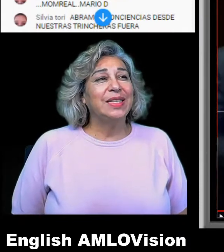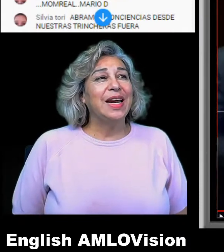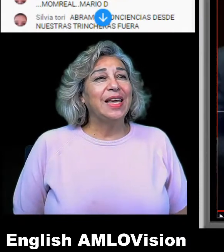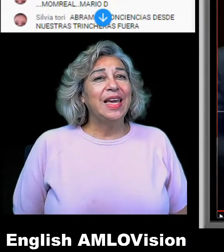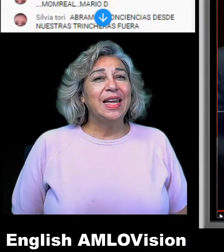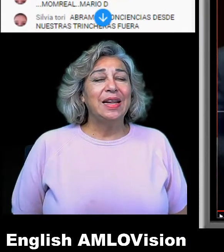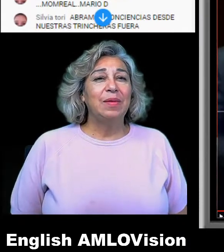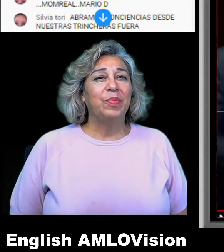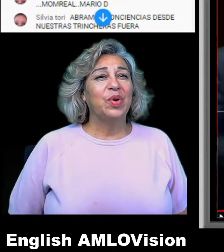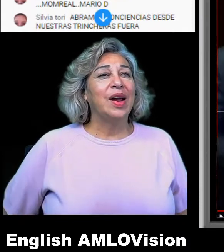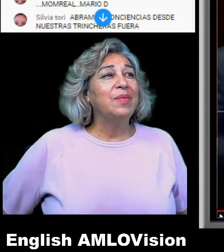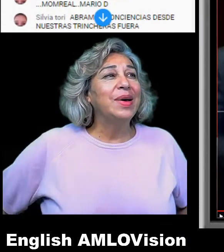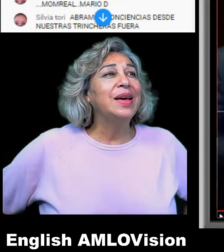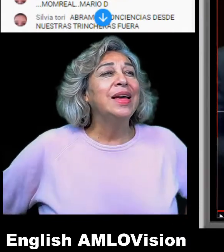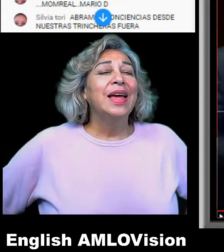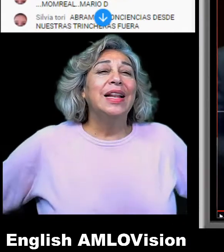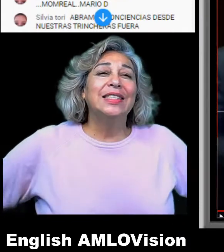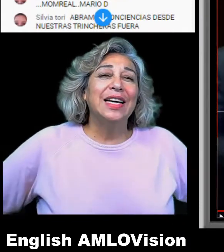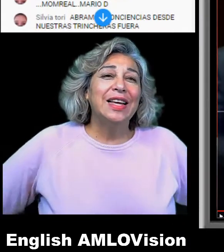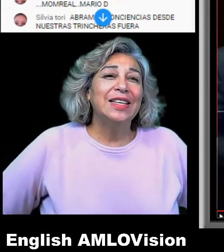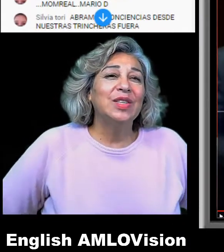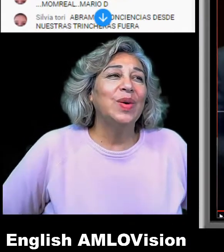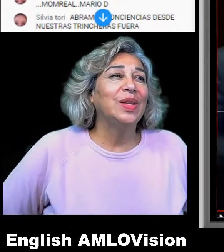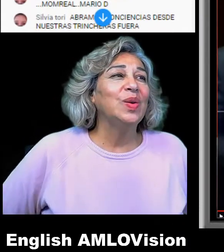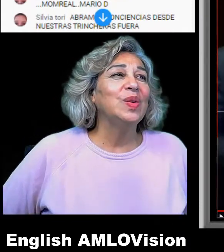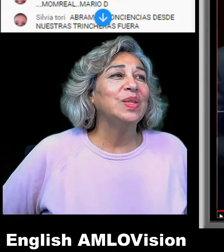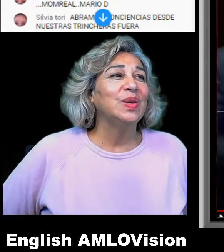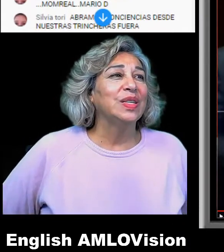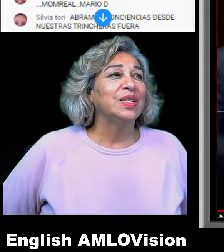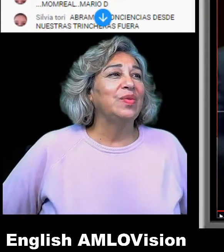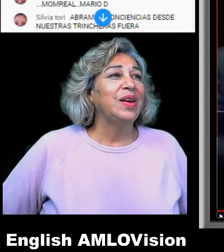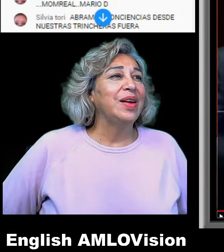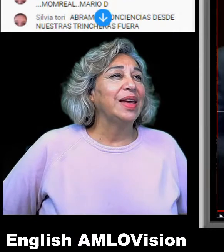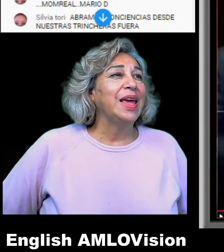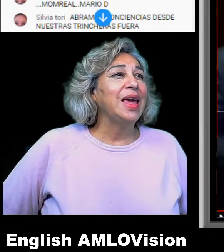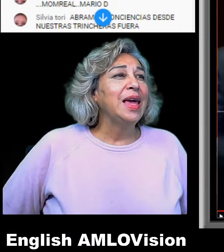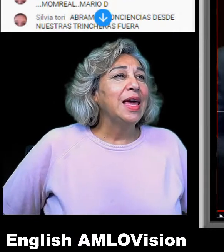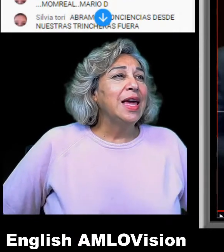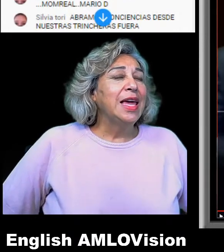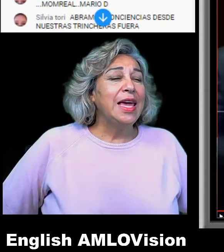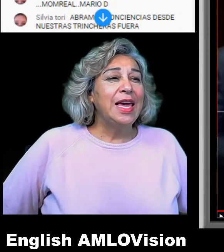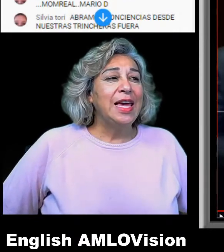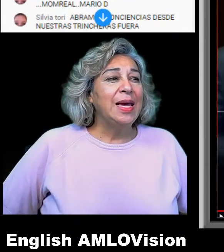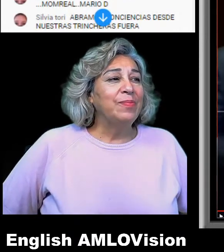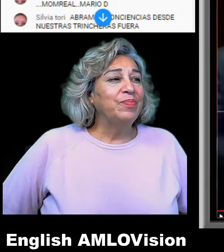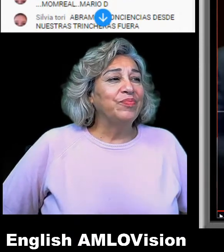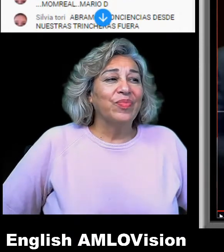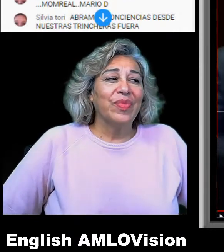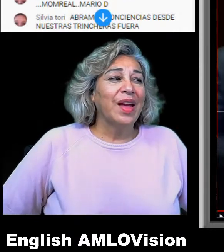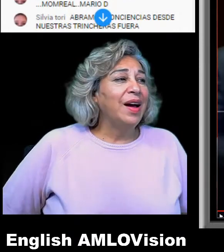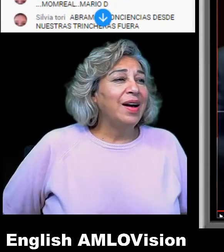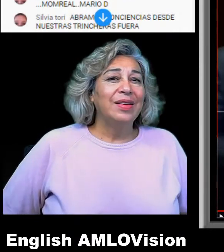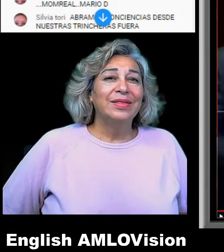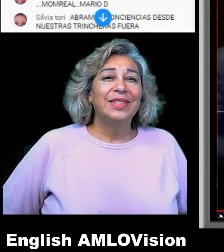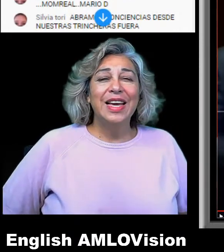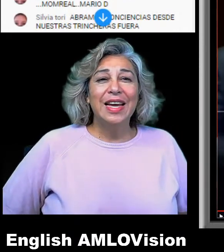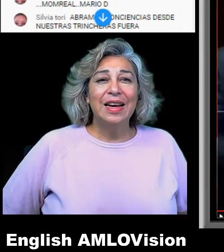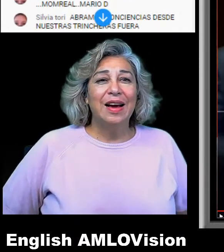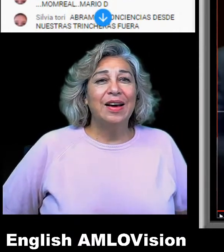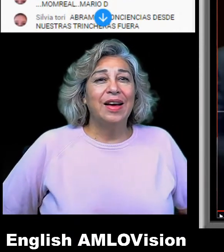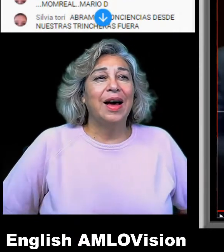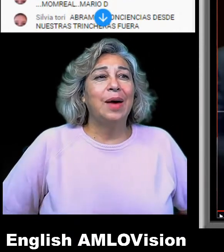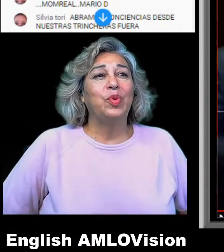por estar aquí en el programa. Les agradezco a todos los que estuvieron aquí y